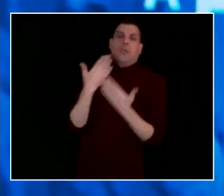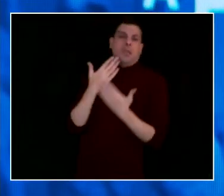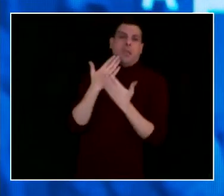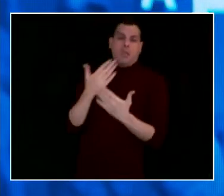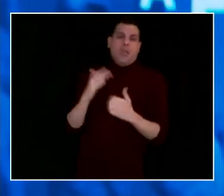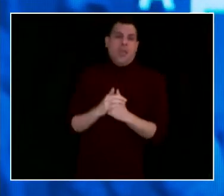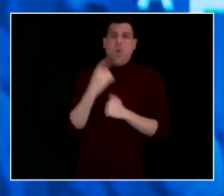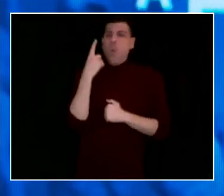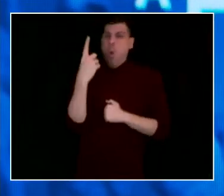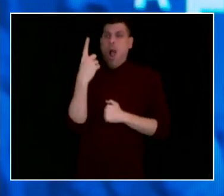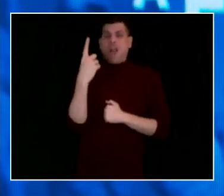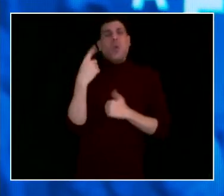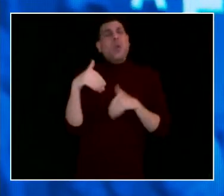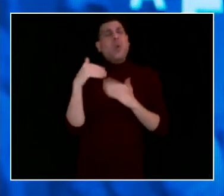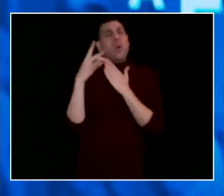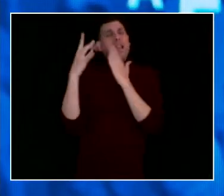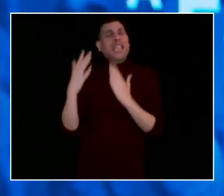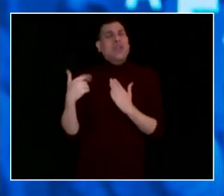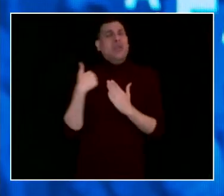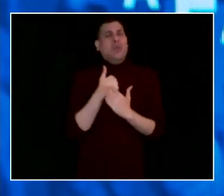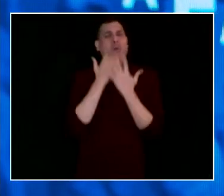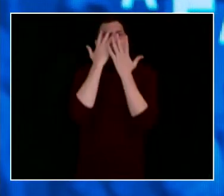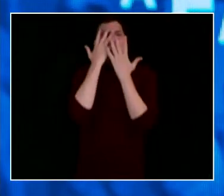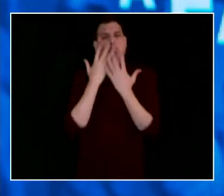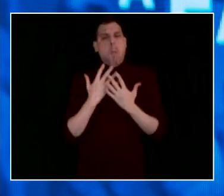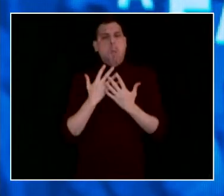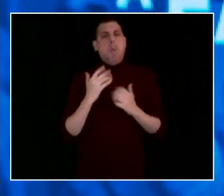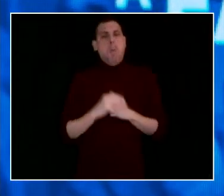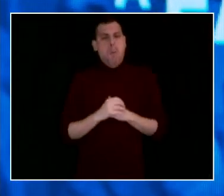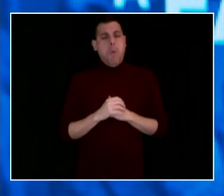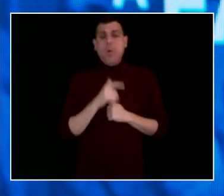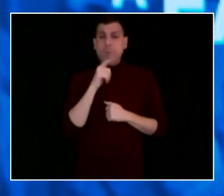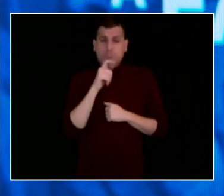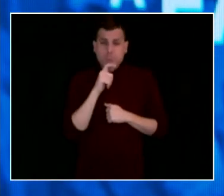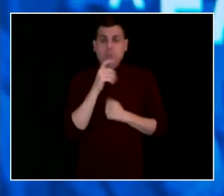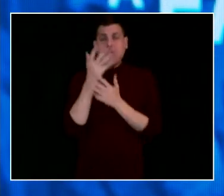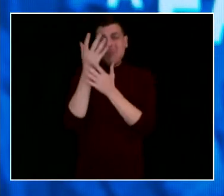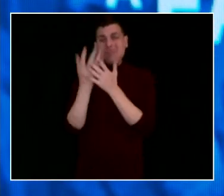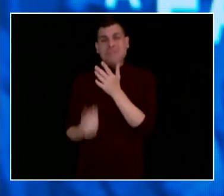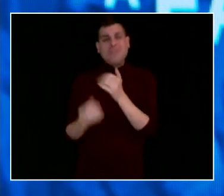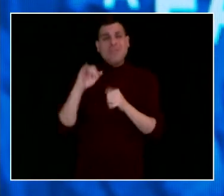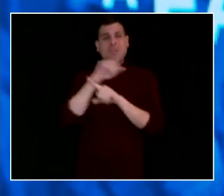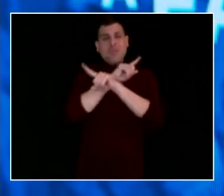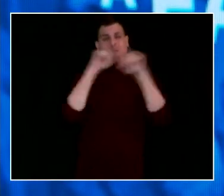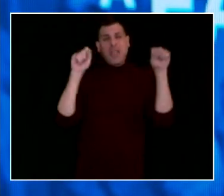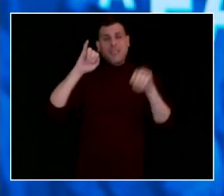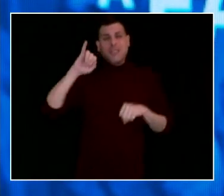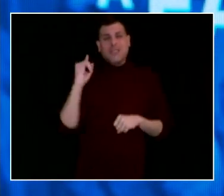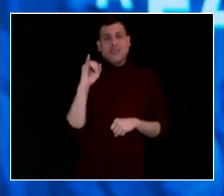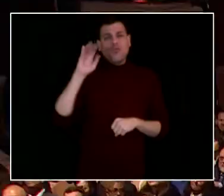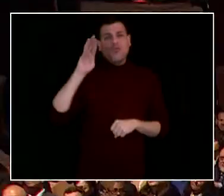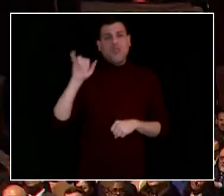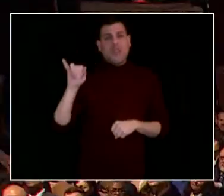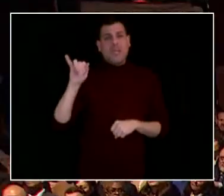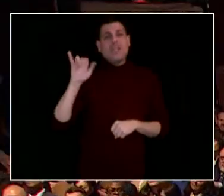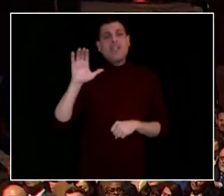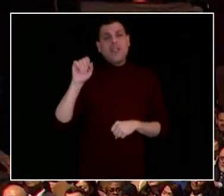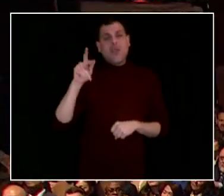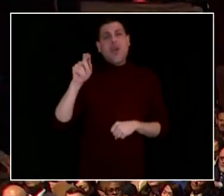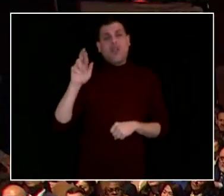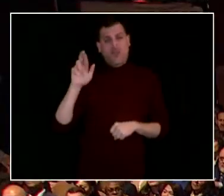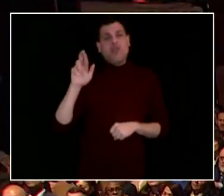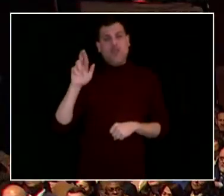of those leaders, President Jimmy Carter, a true public servant, a leader